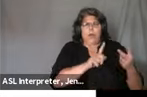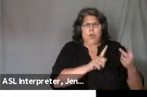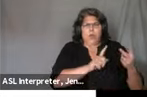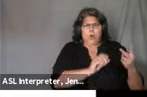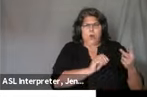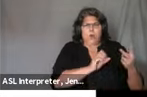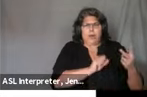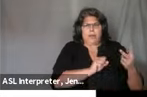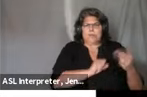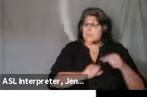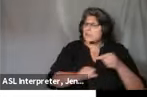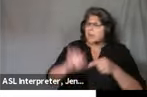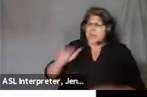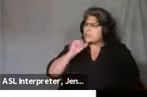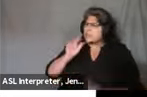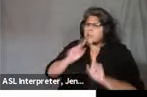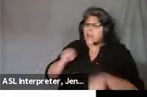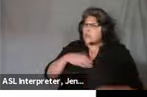Really answer my